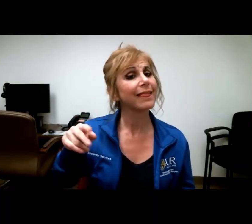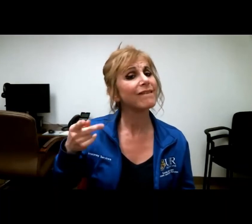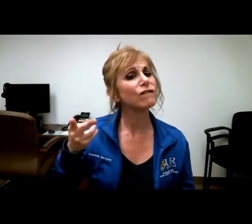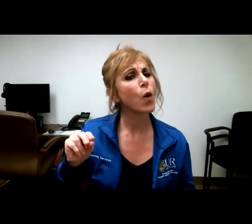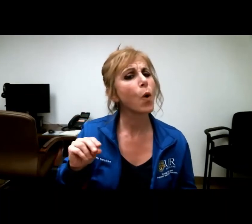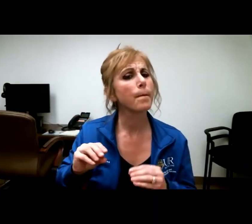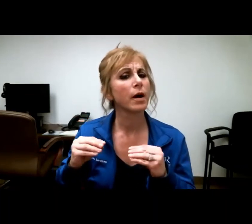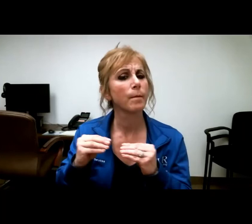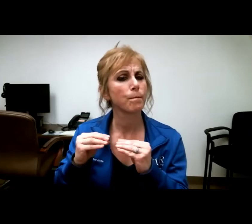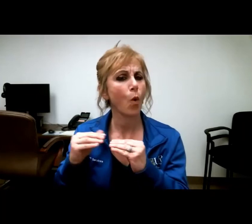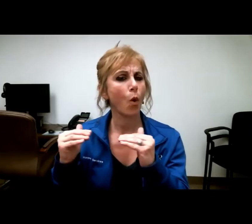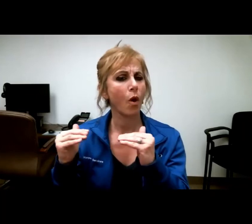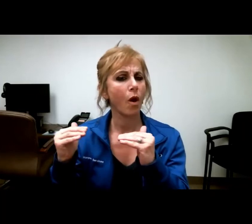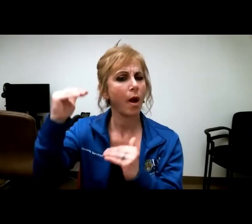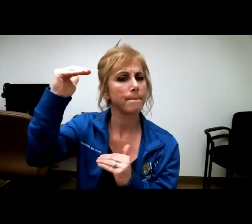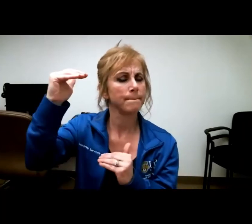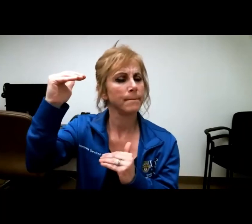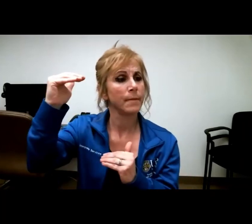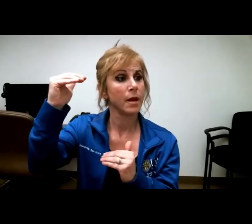whites.